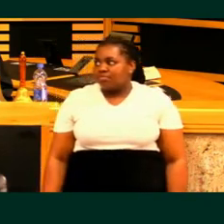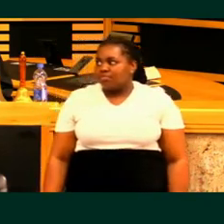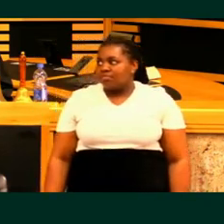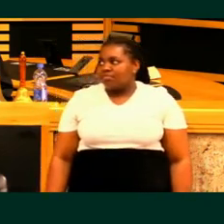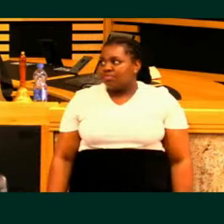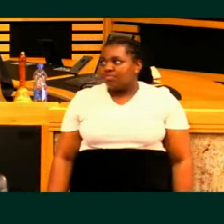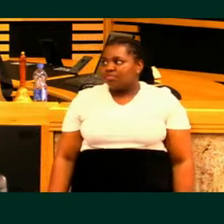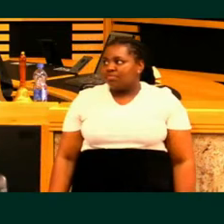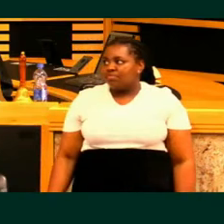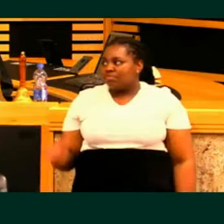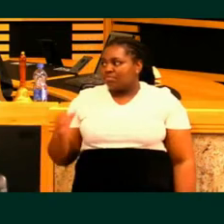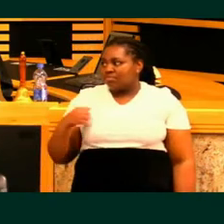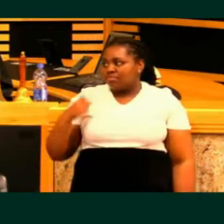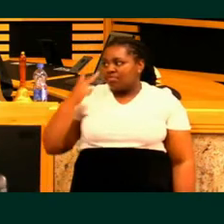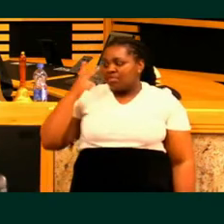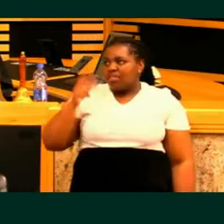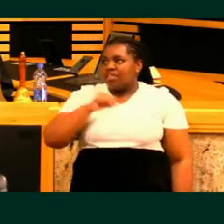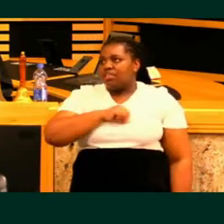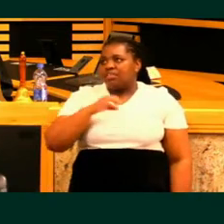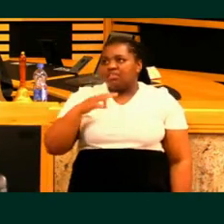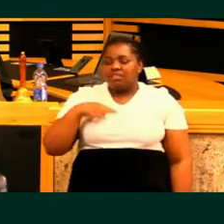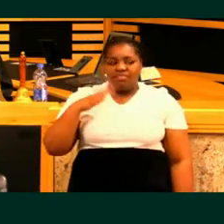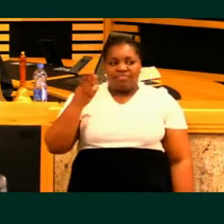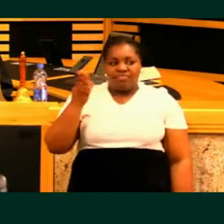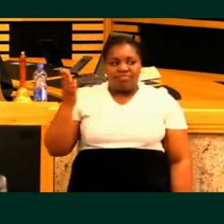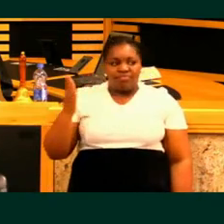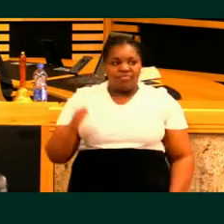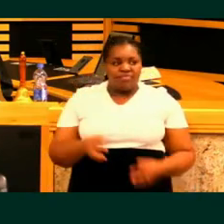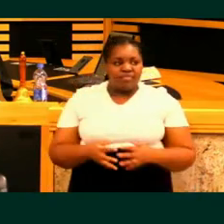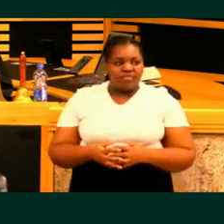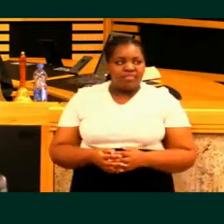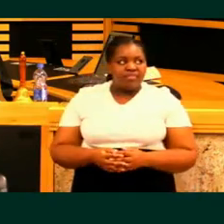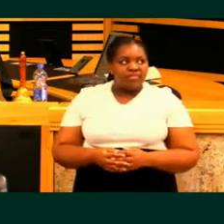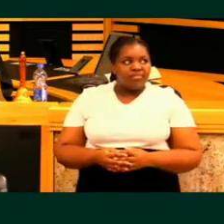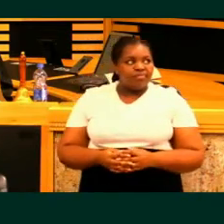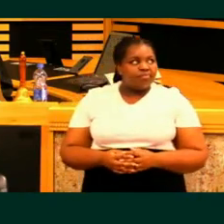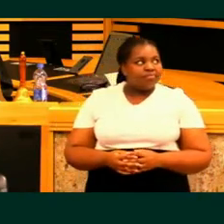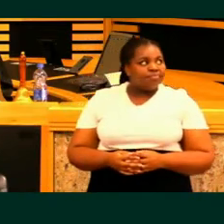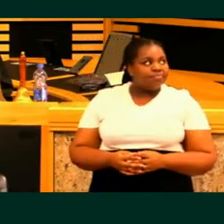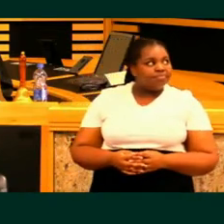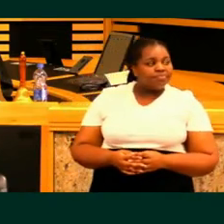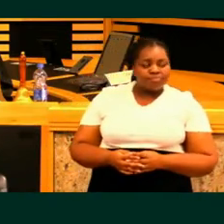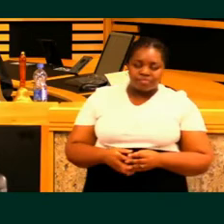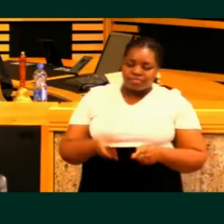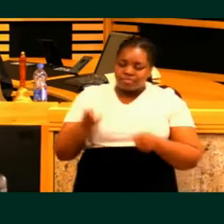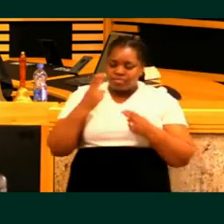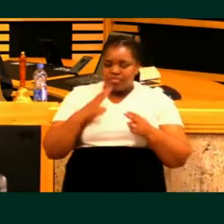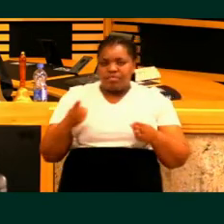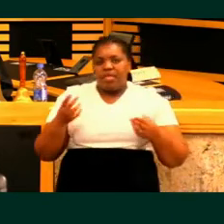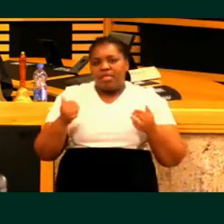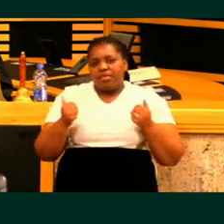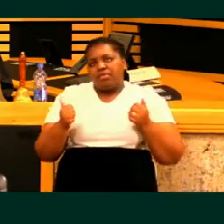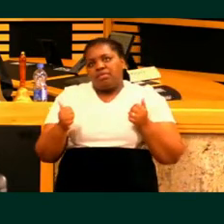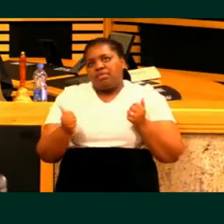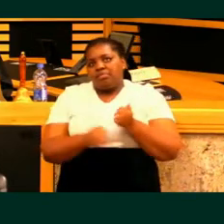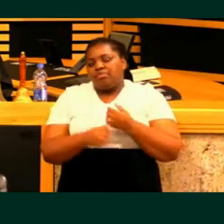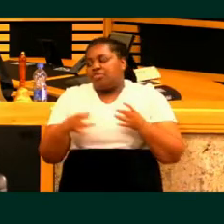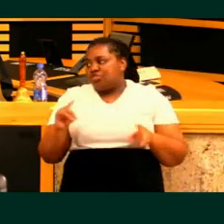if there is any staff that is here honorable Deputy chair of